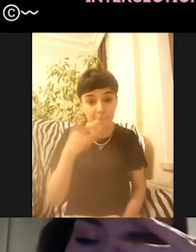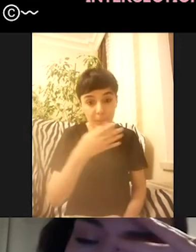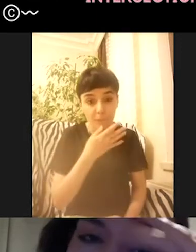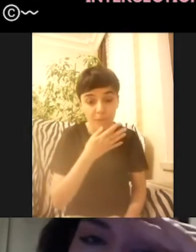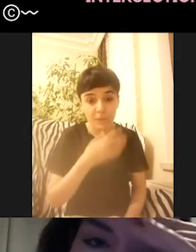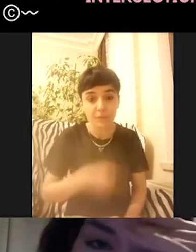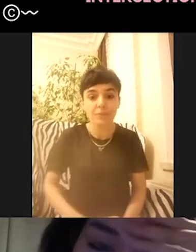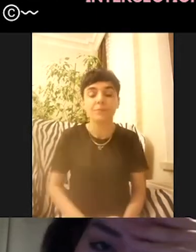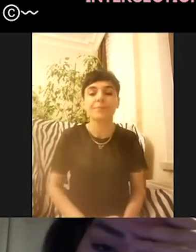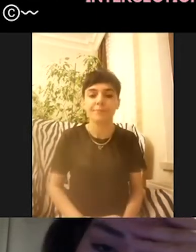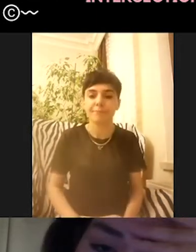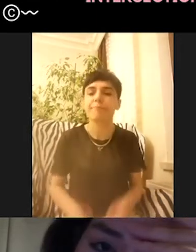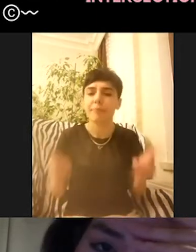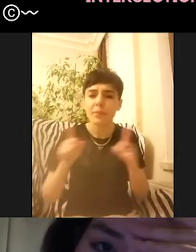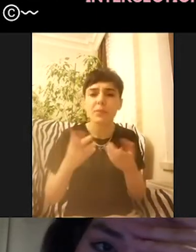Muslim platform.